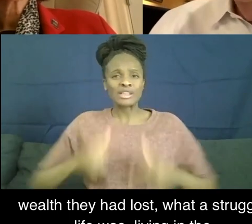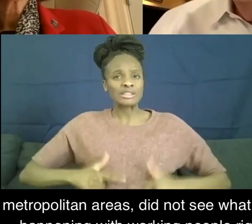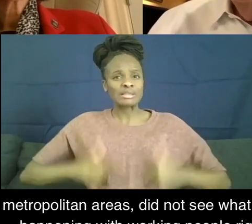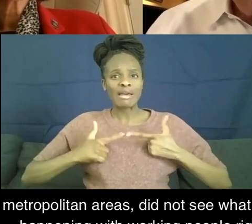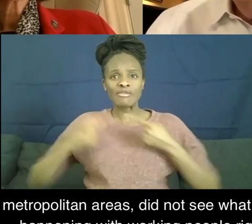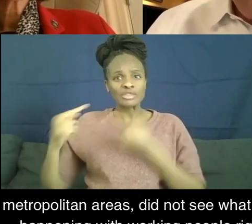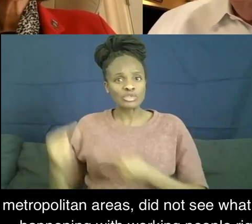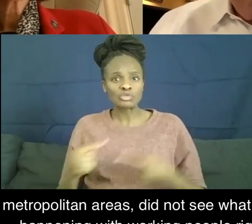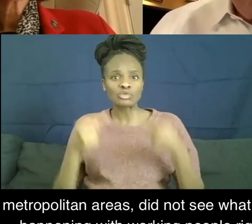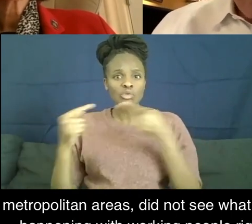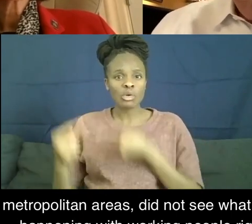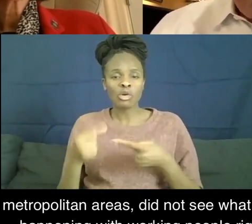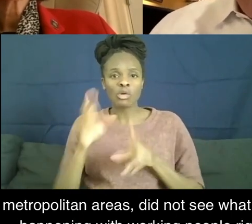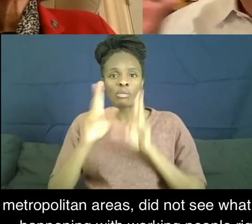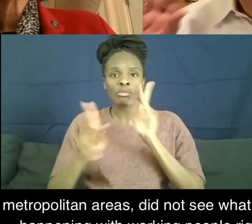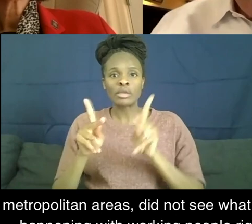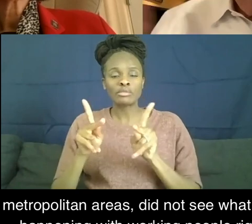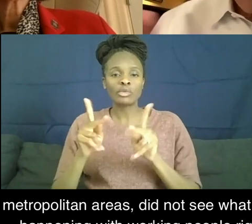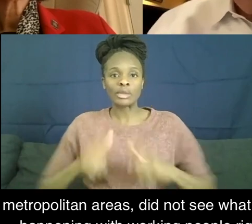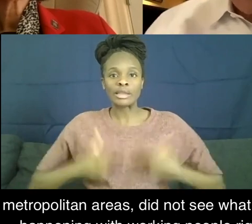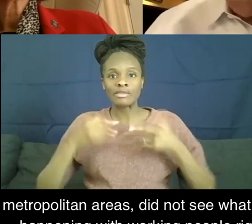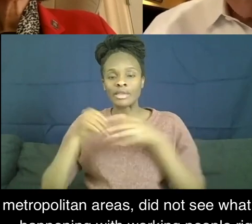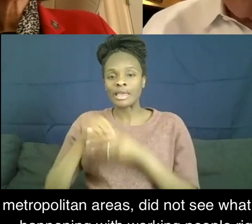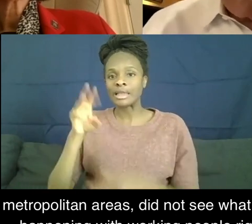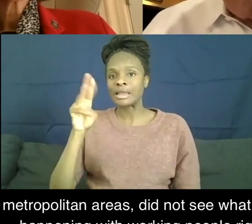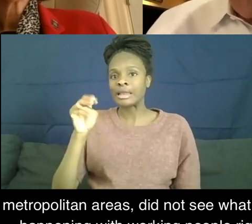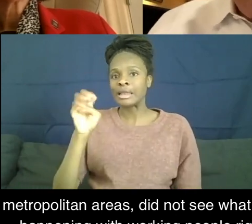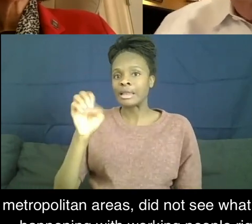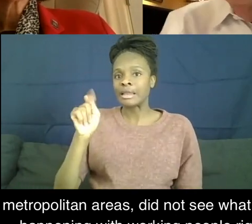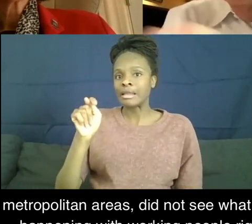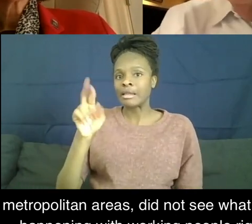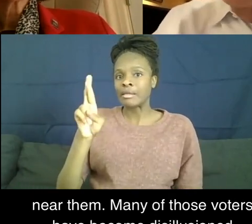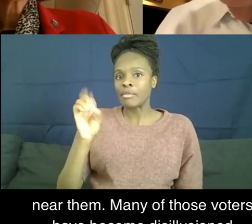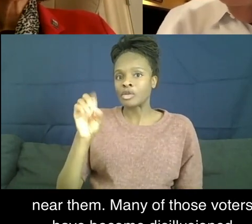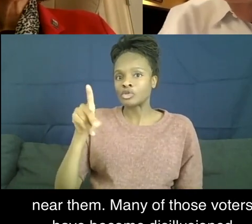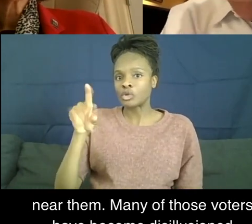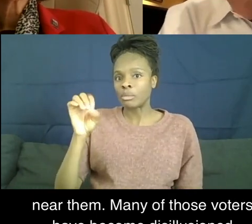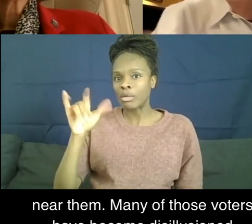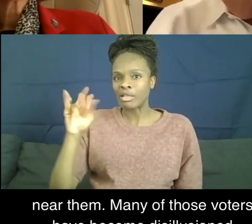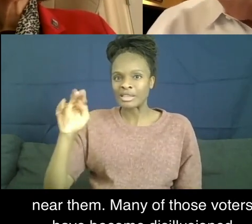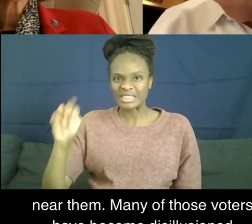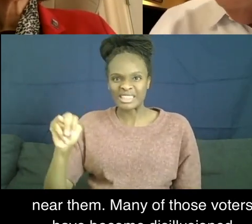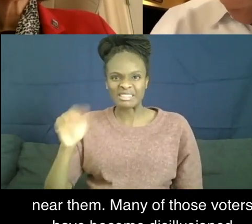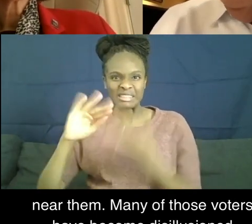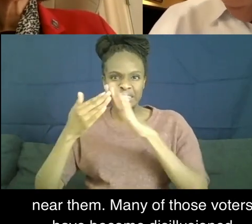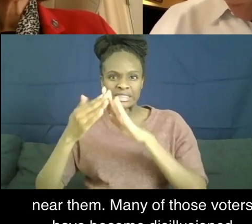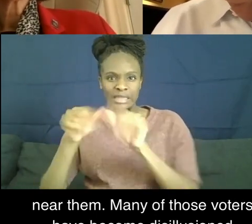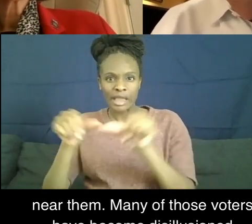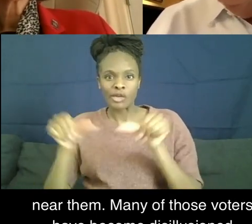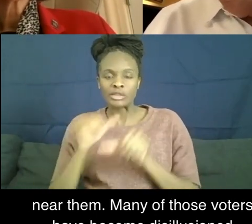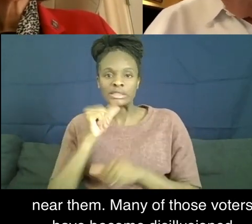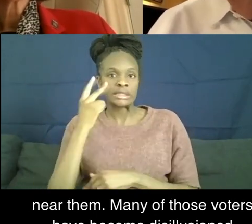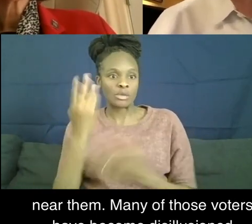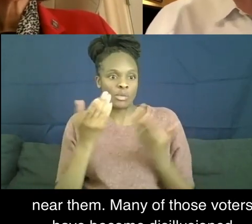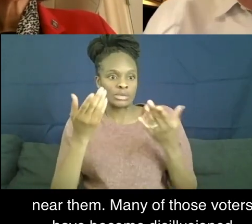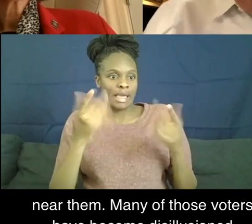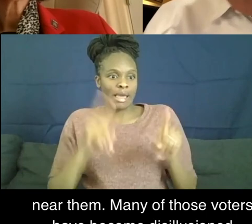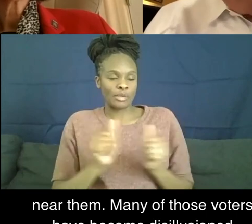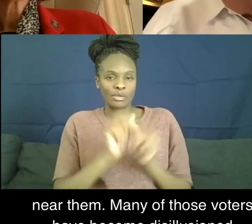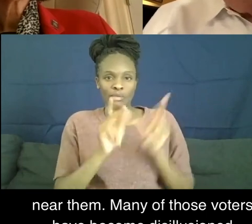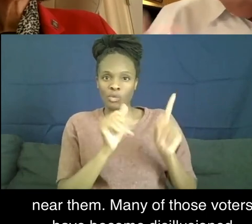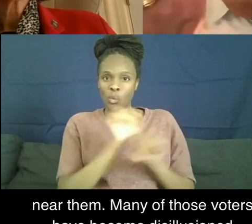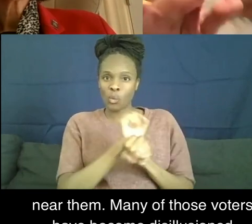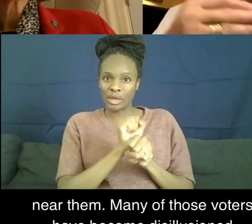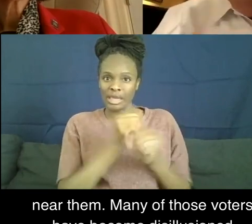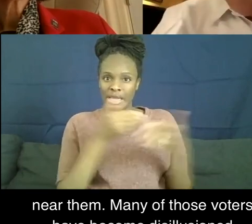in the, in the metropolitan areas did not see what was happening with working people right near them. Um, and the, now